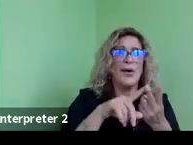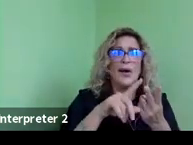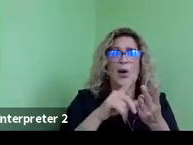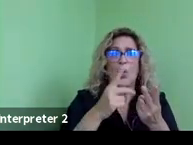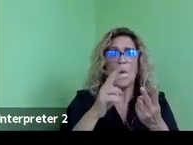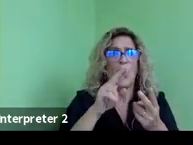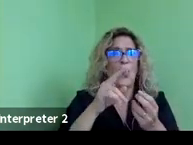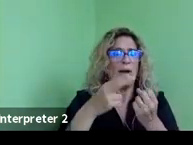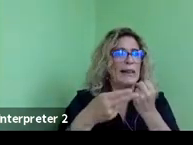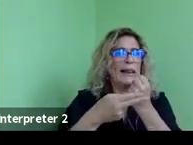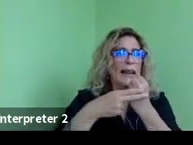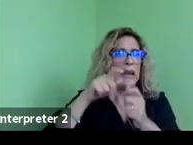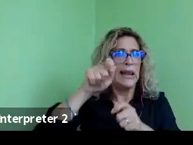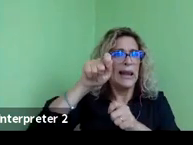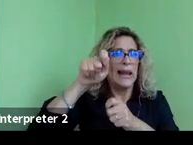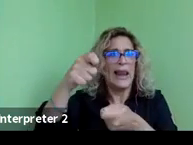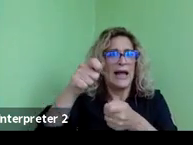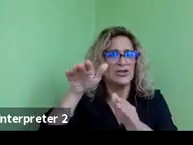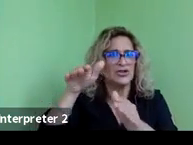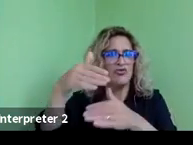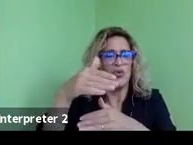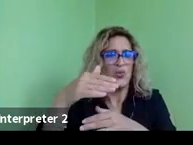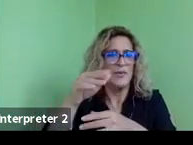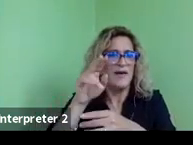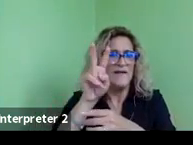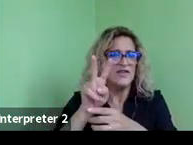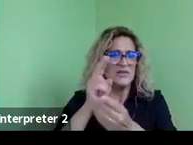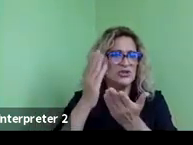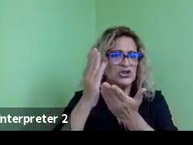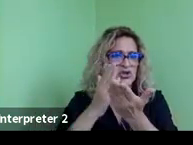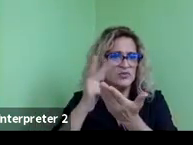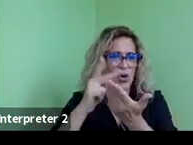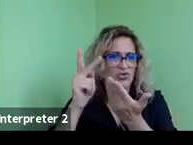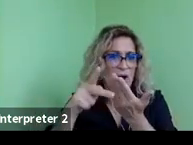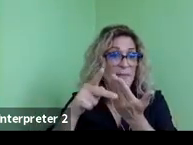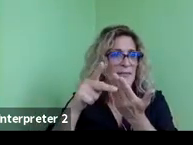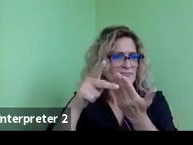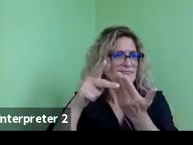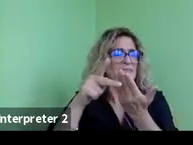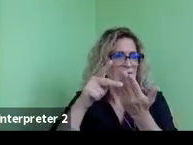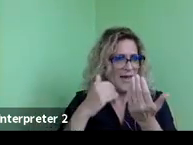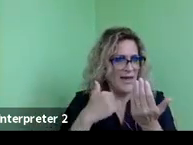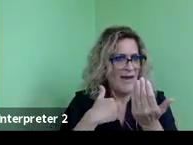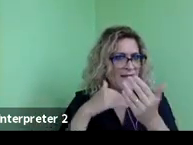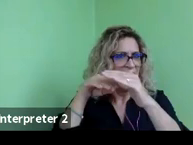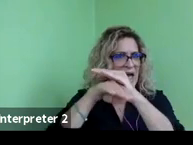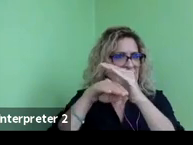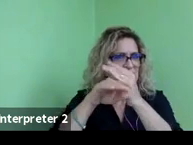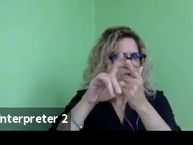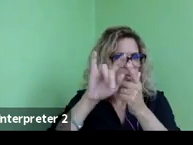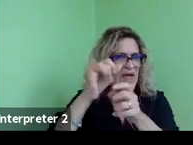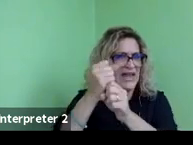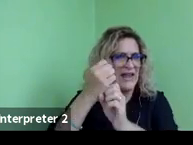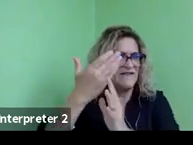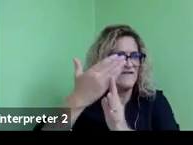service program, there are very specific circumstances, and they're very limited on how someone could access that file, right? But when